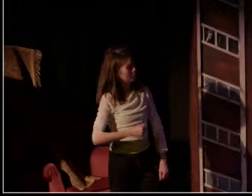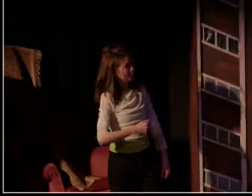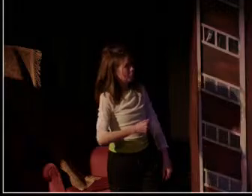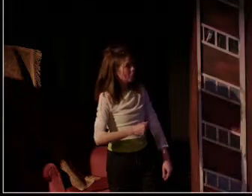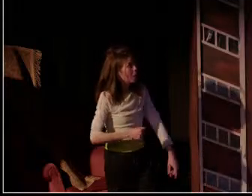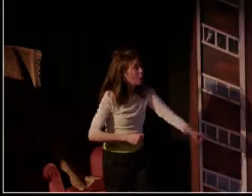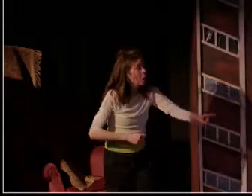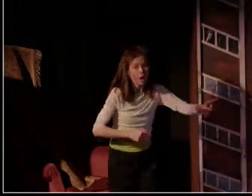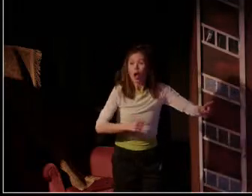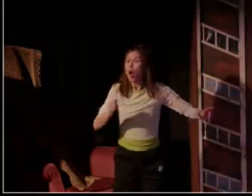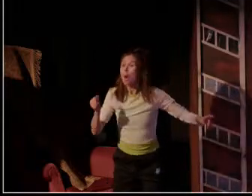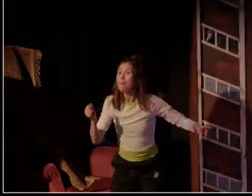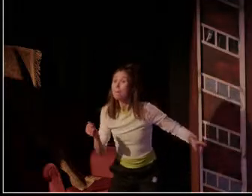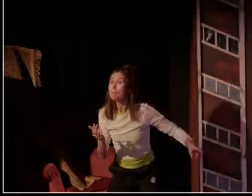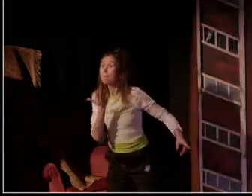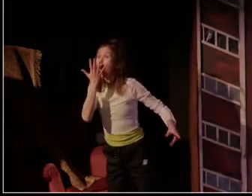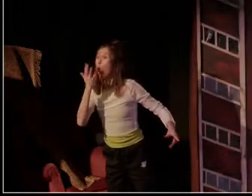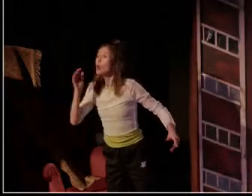Birdie, sir!